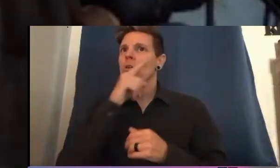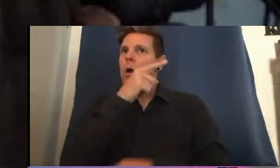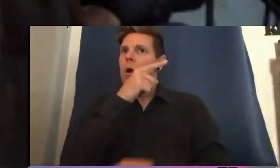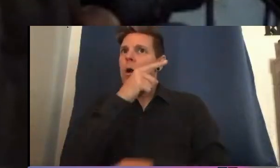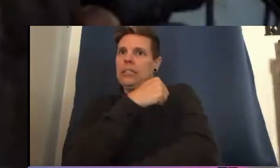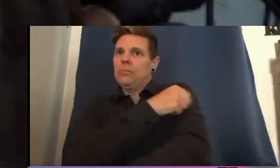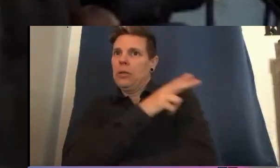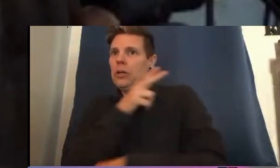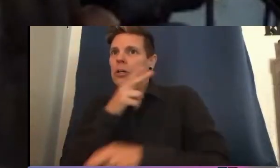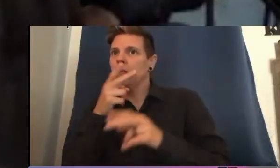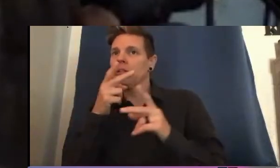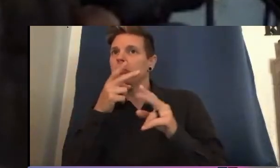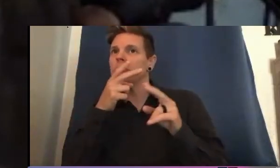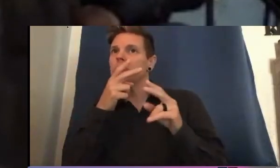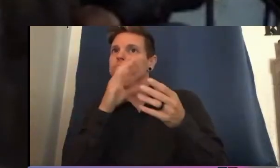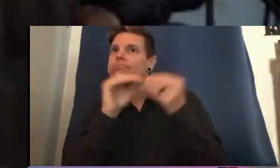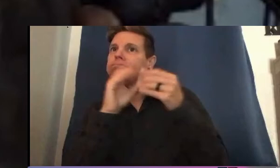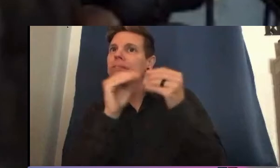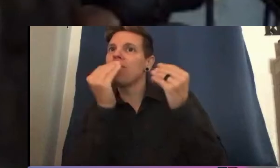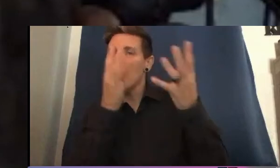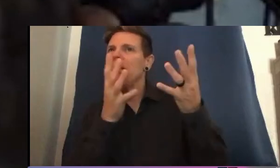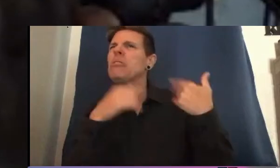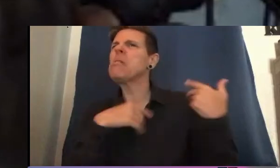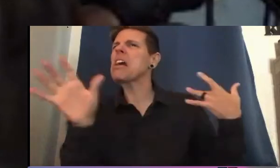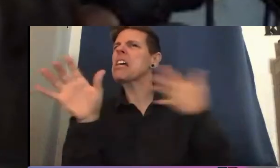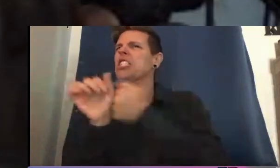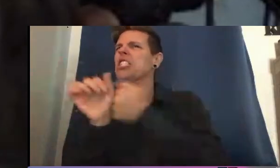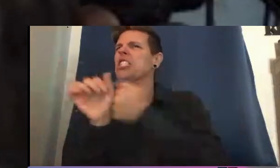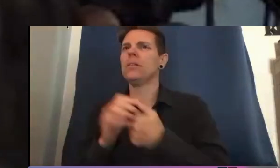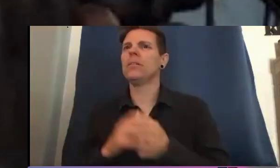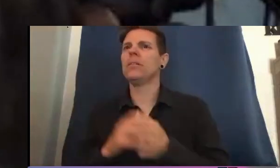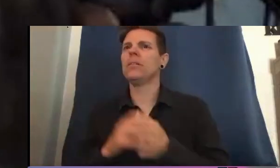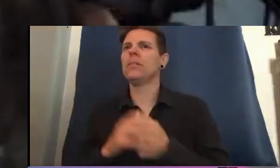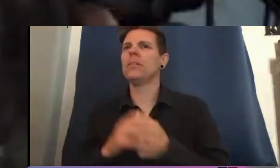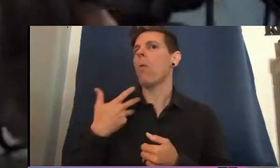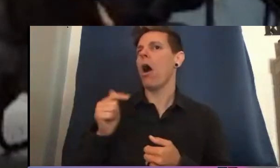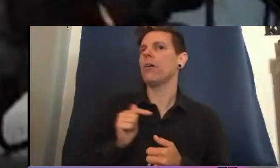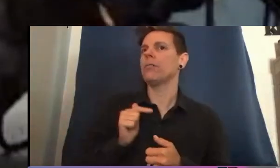up, and then I will give it back to you, Dr. Tribush.